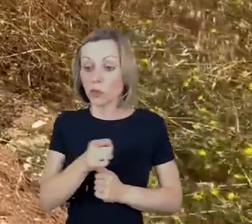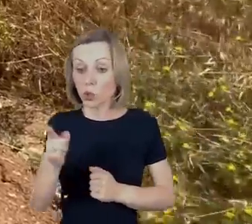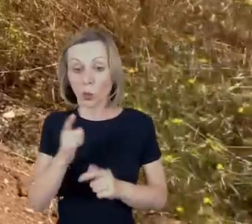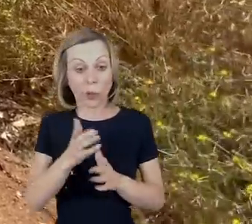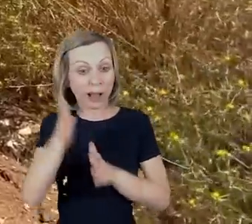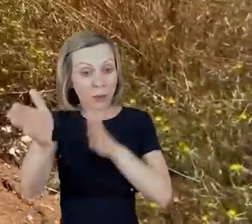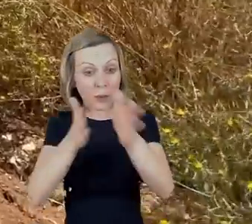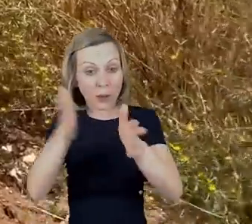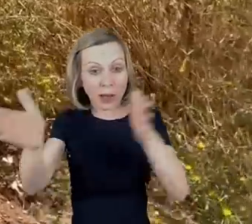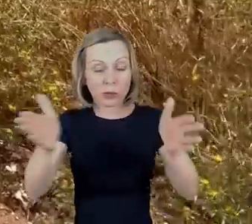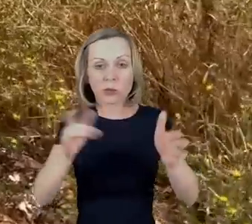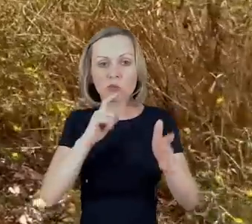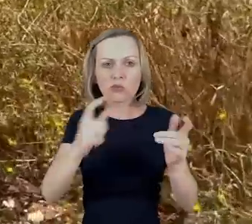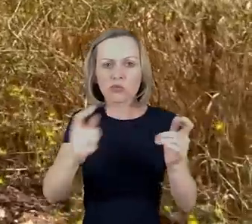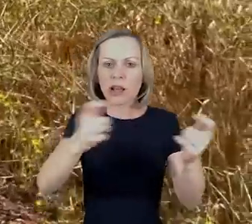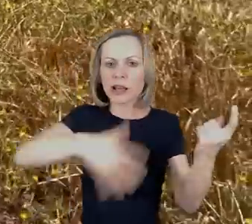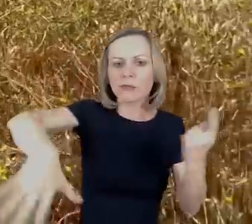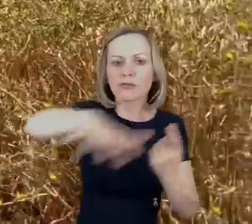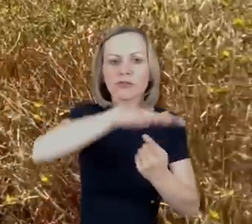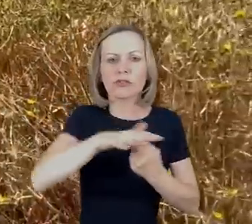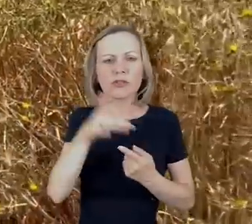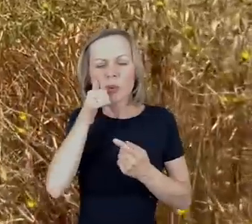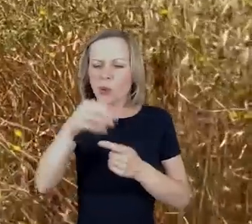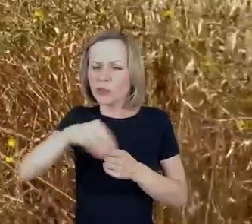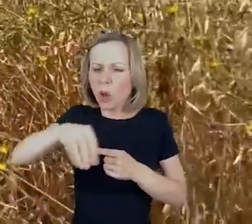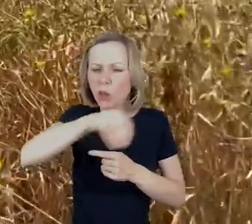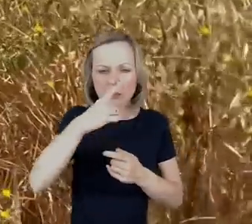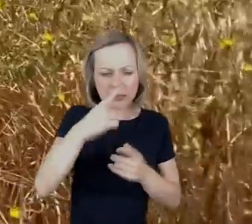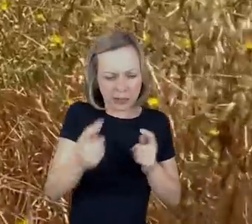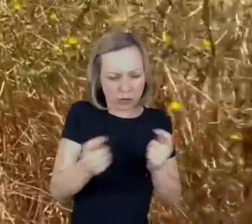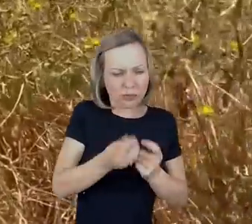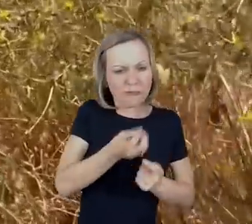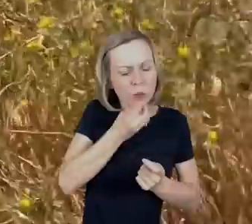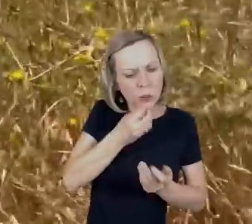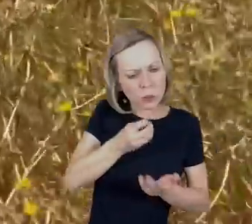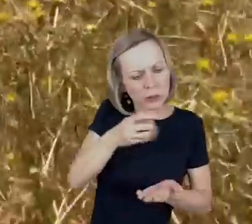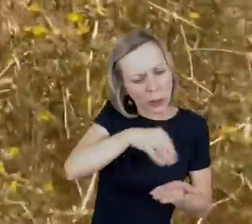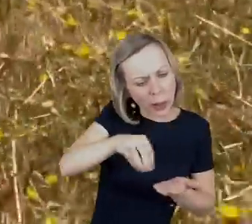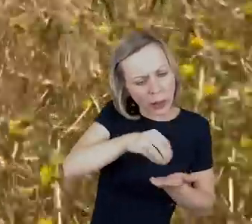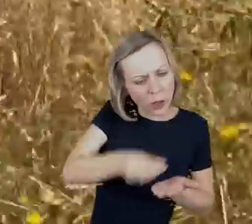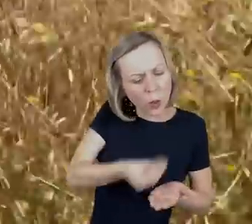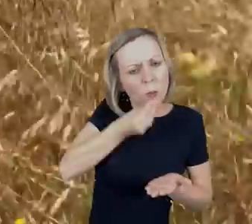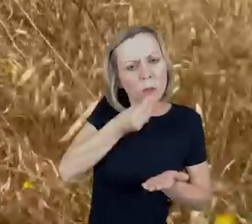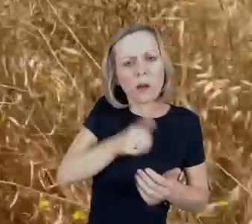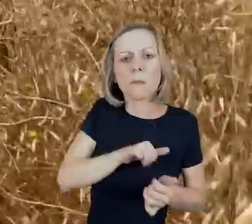earth, but if salt has lost its tastiness,